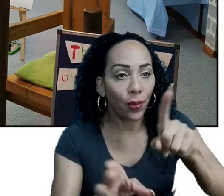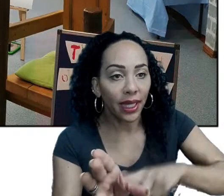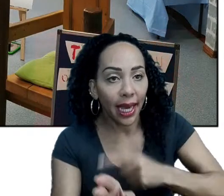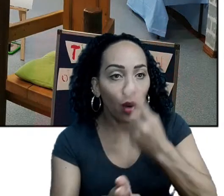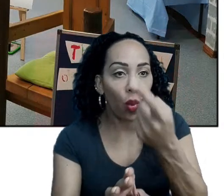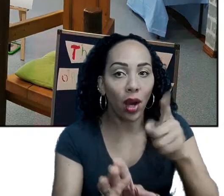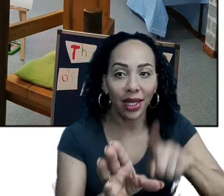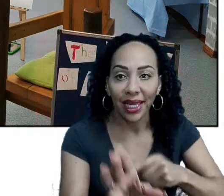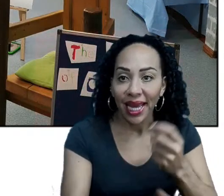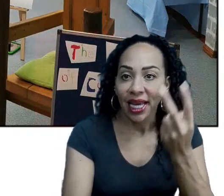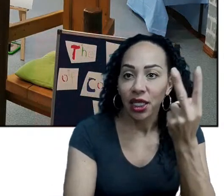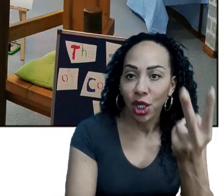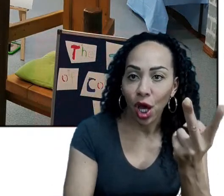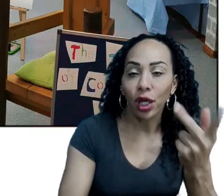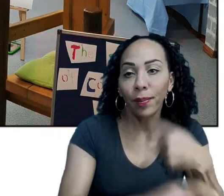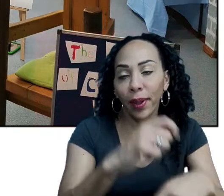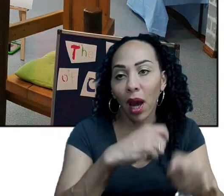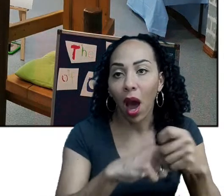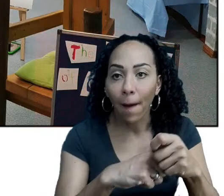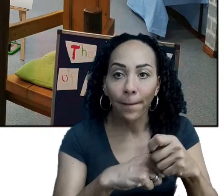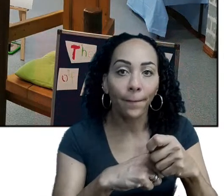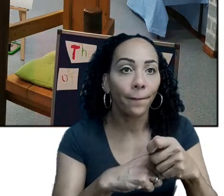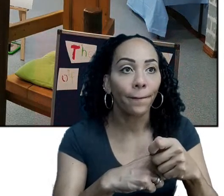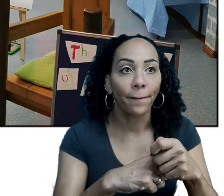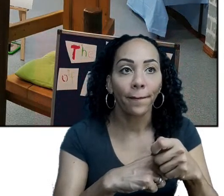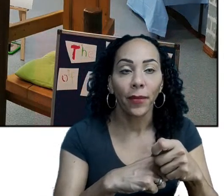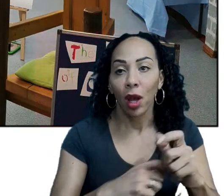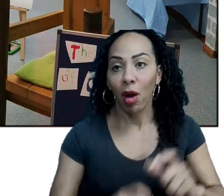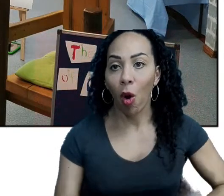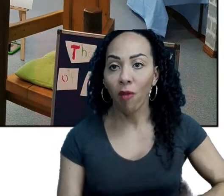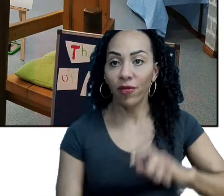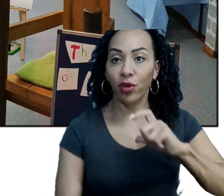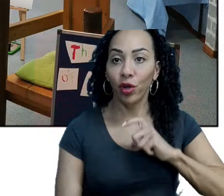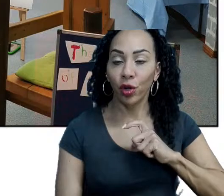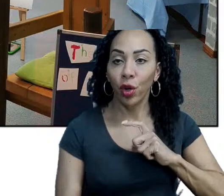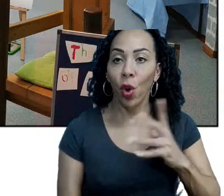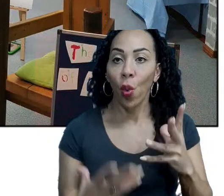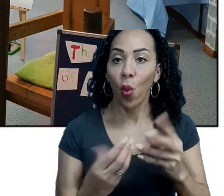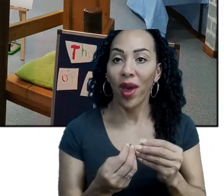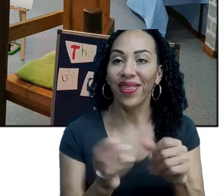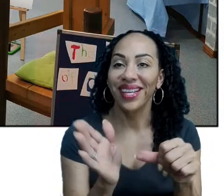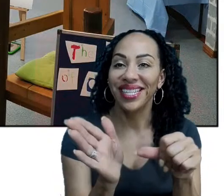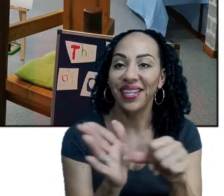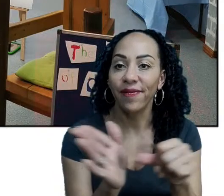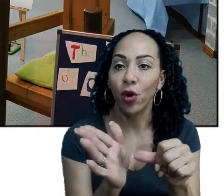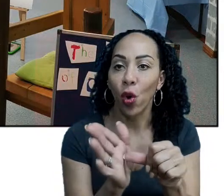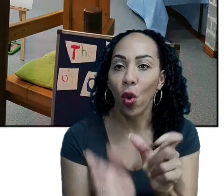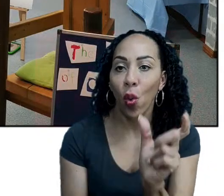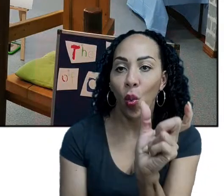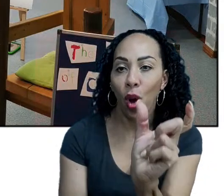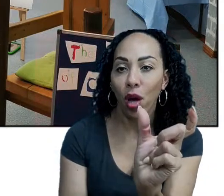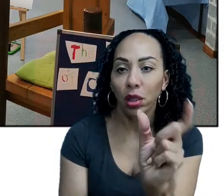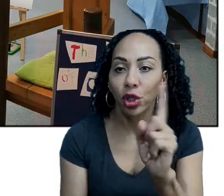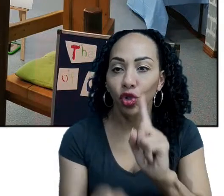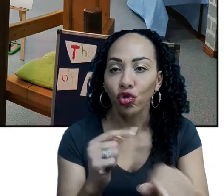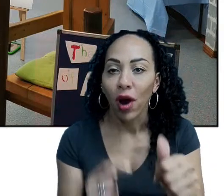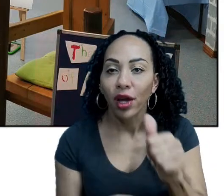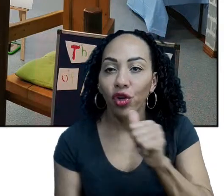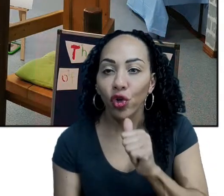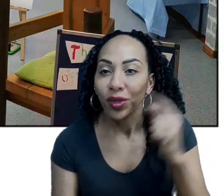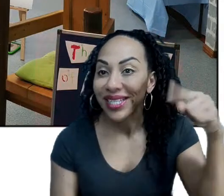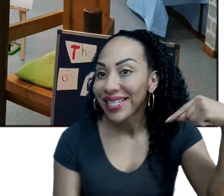tricky words? So they had a list of 100 tricky words, and the idea is to use sound in some way to help